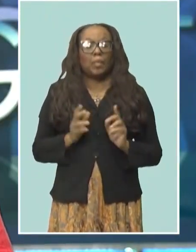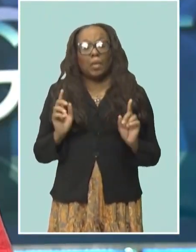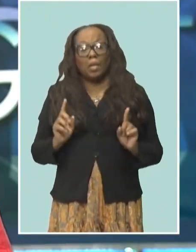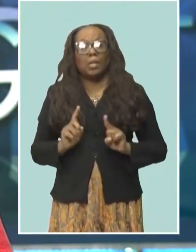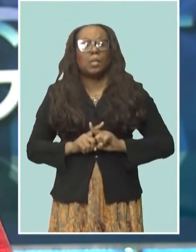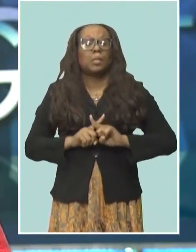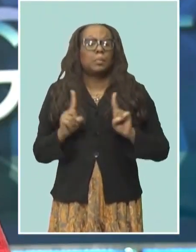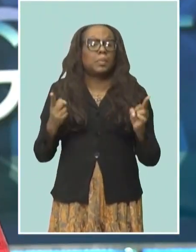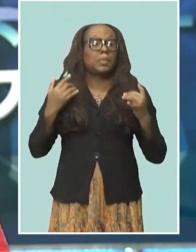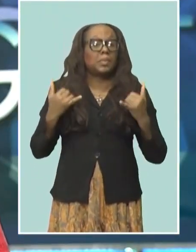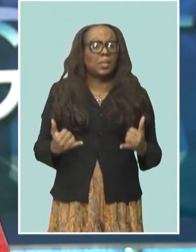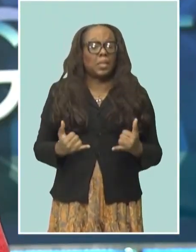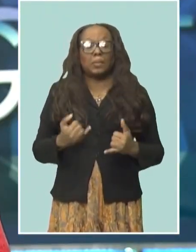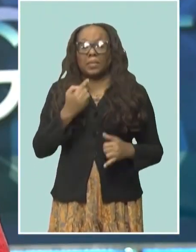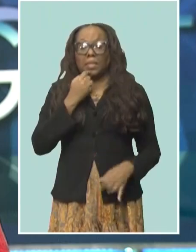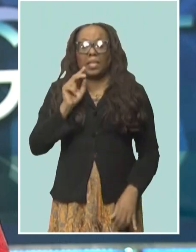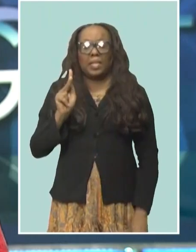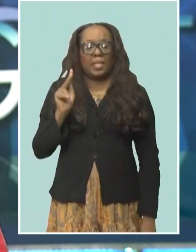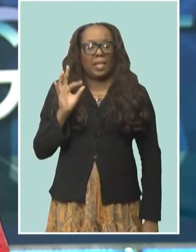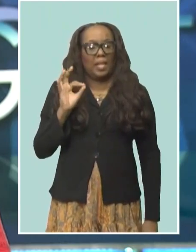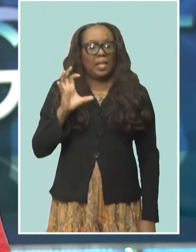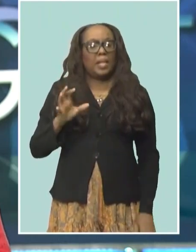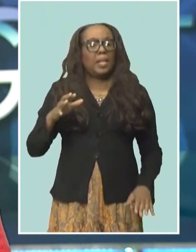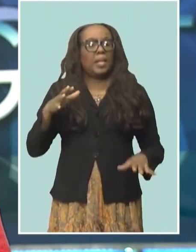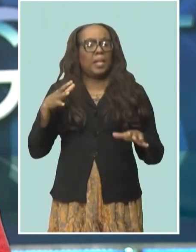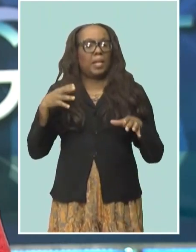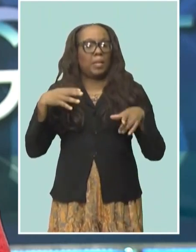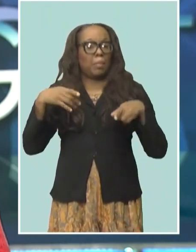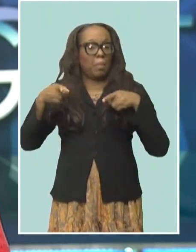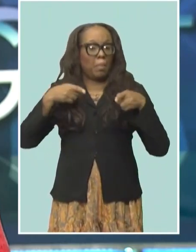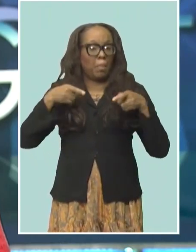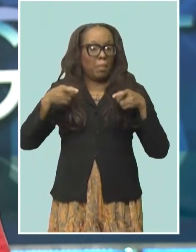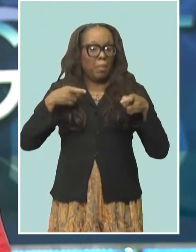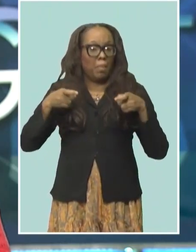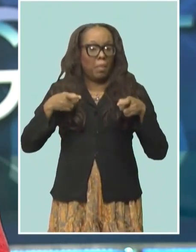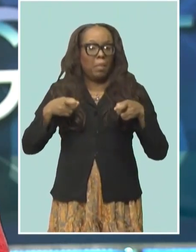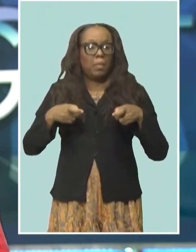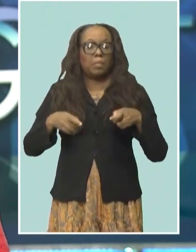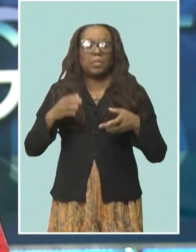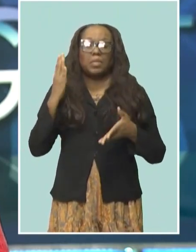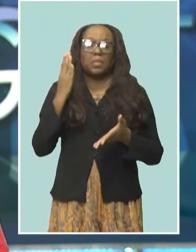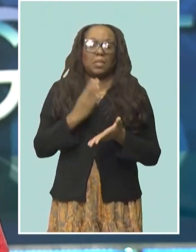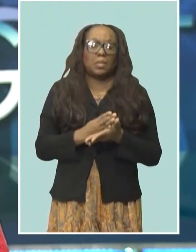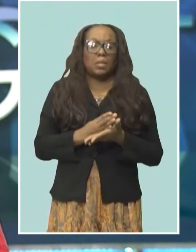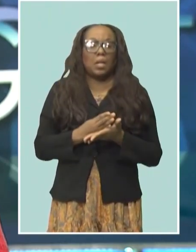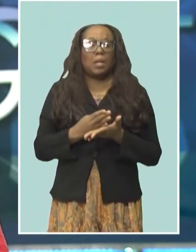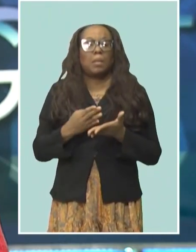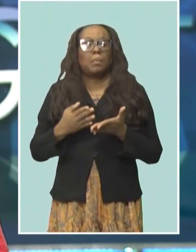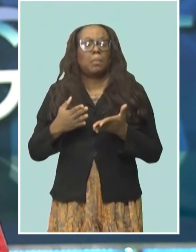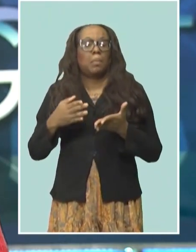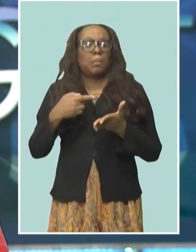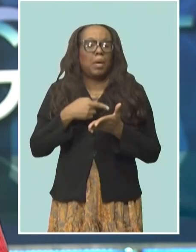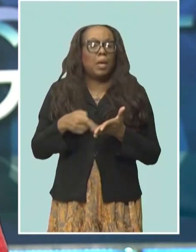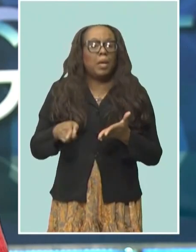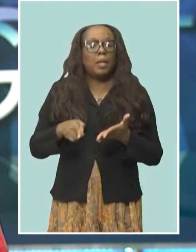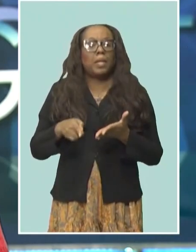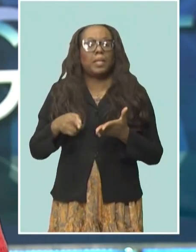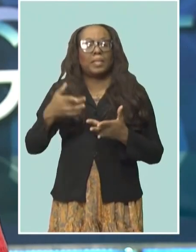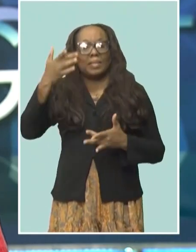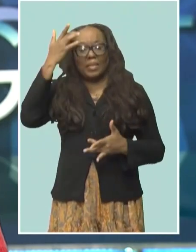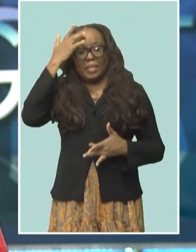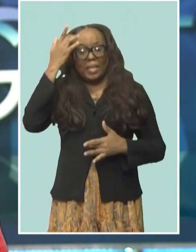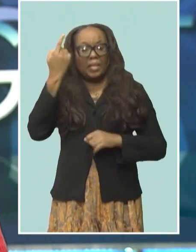The General Secretary is also raising concerns that KFC's management has stopped uncertified sick days for